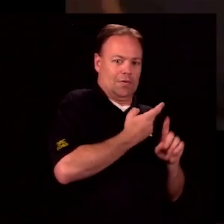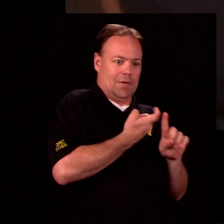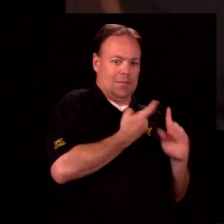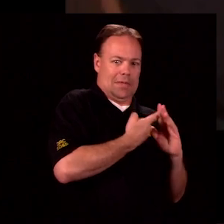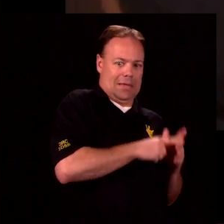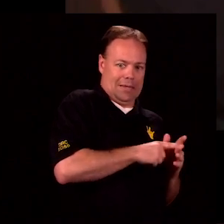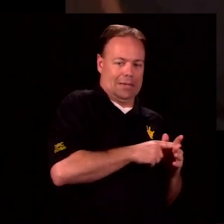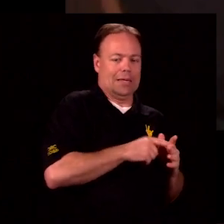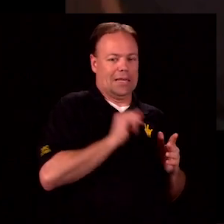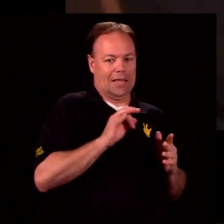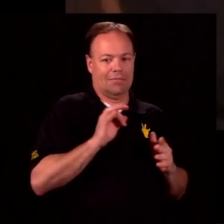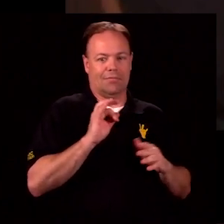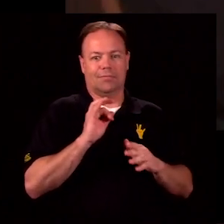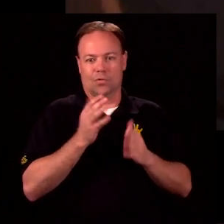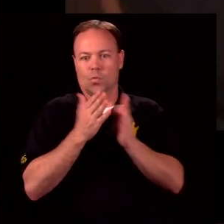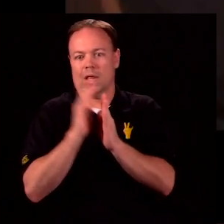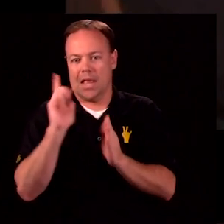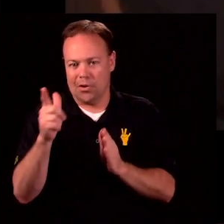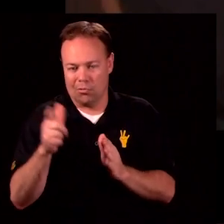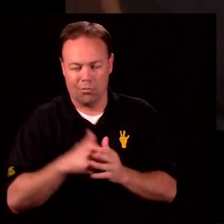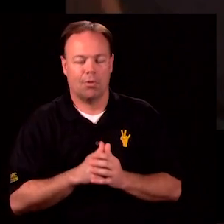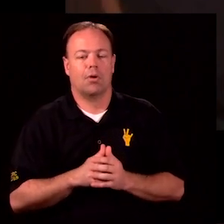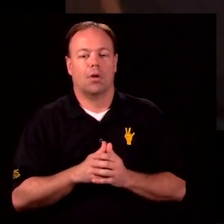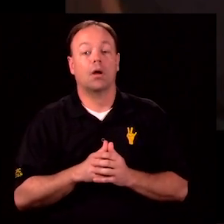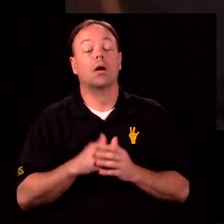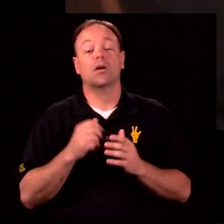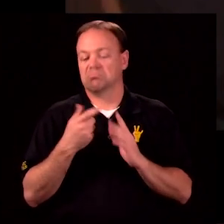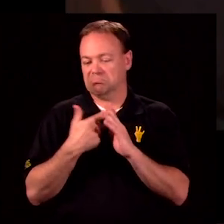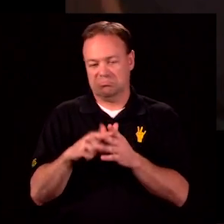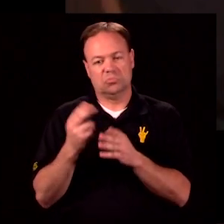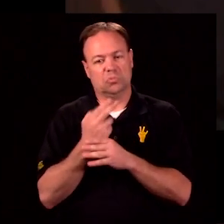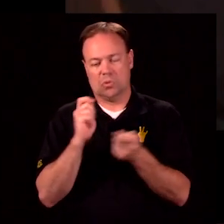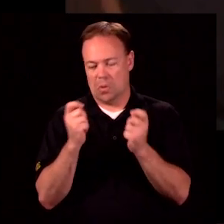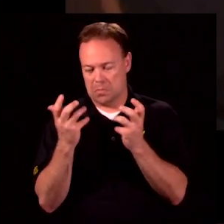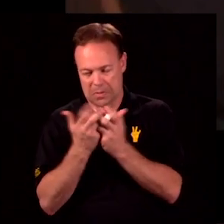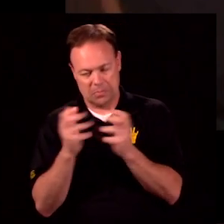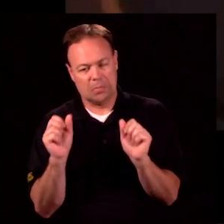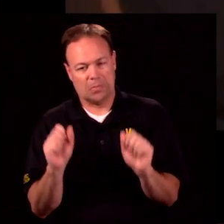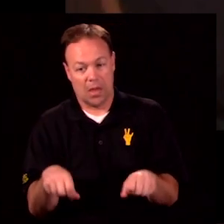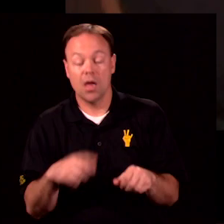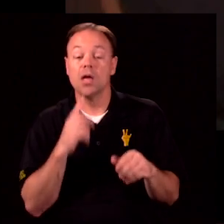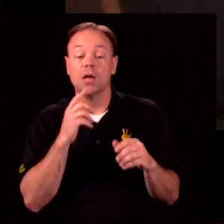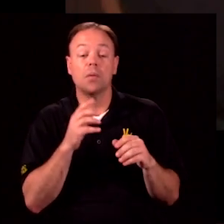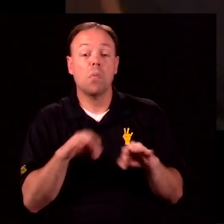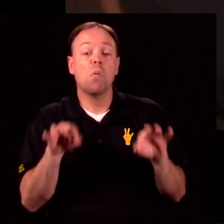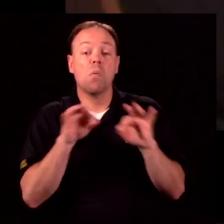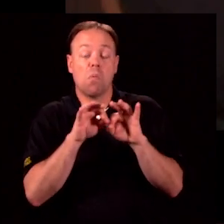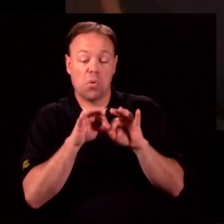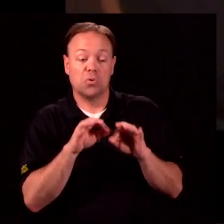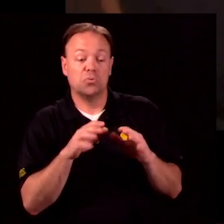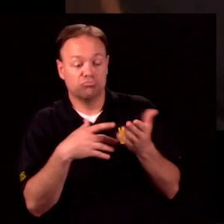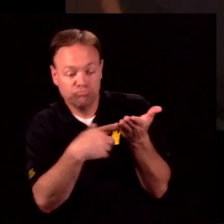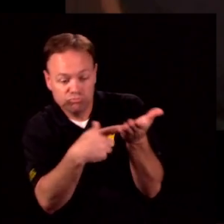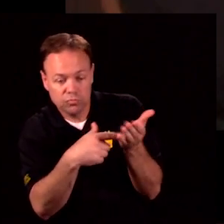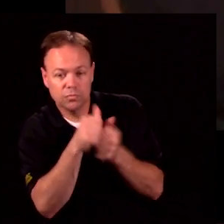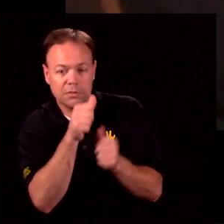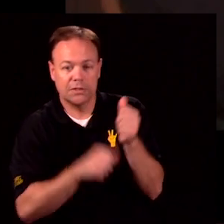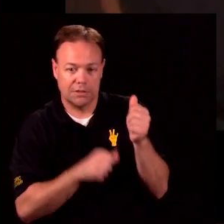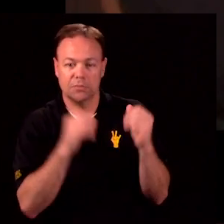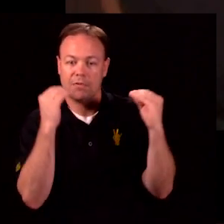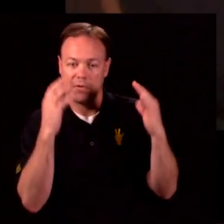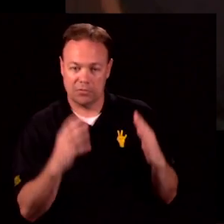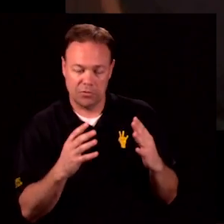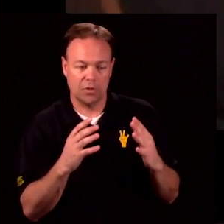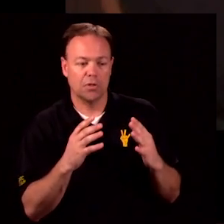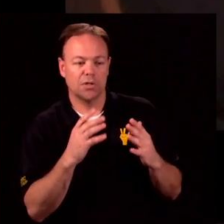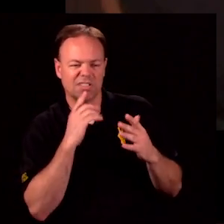using the accommodations. It is advantageous for you to open up a dialogue with each professor about how to best implement the accommodations